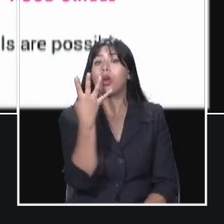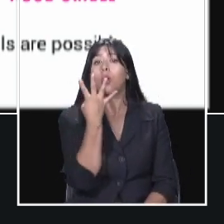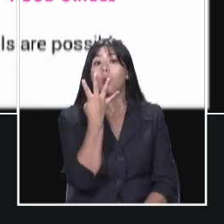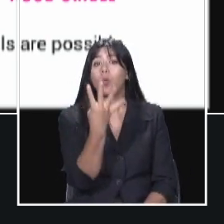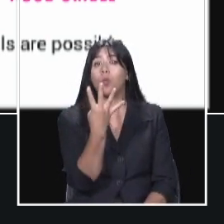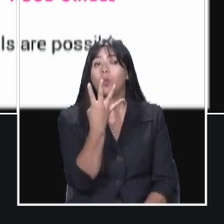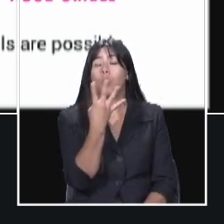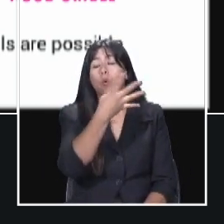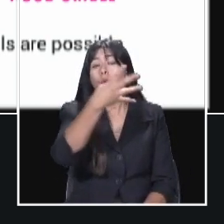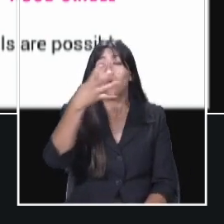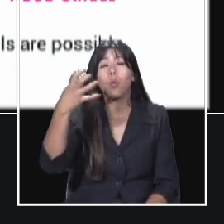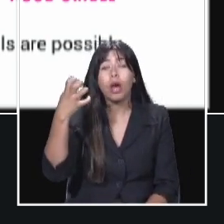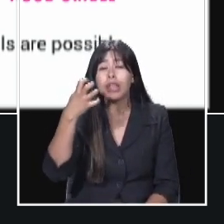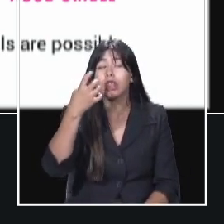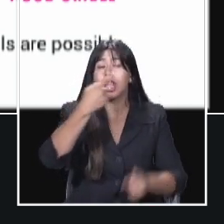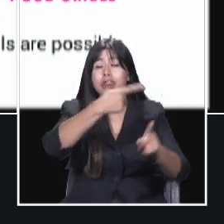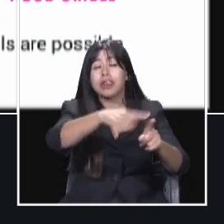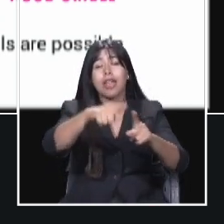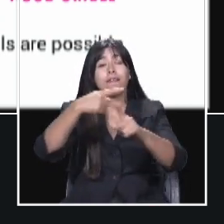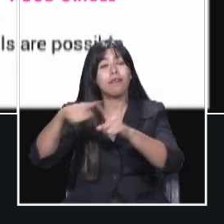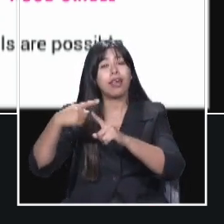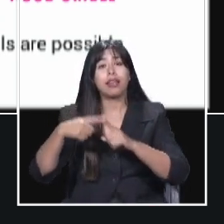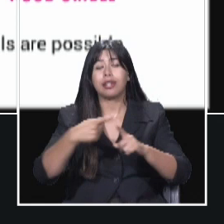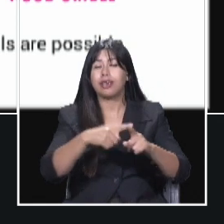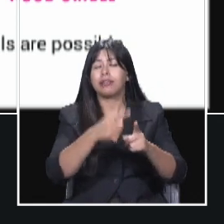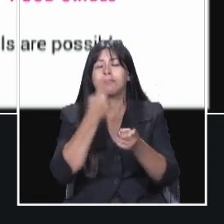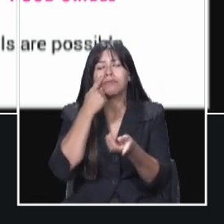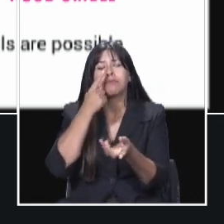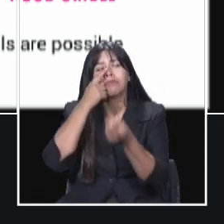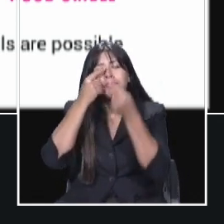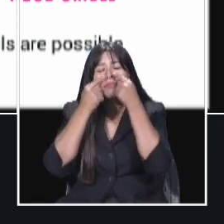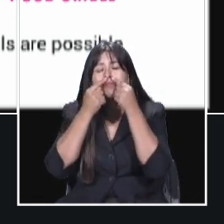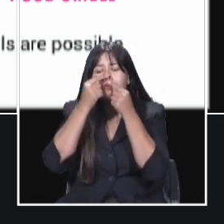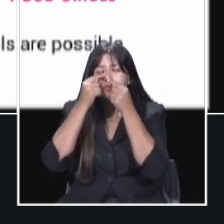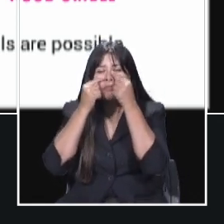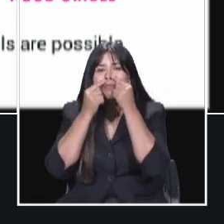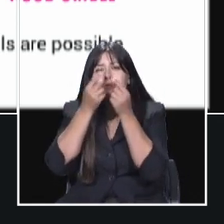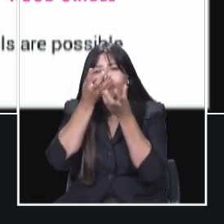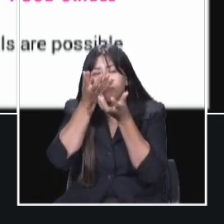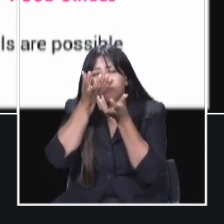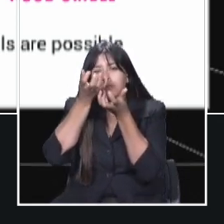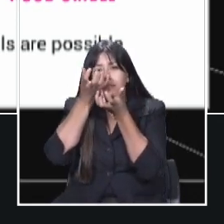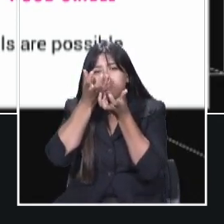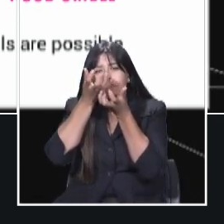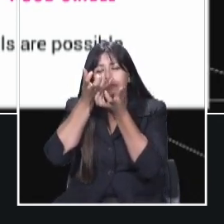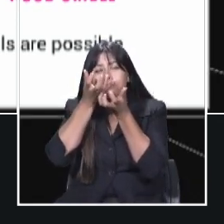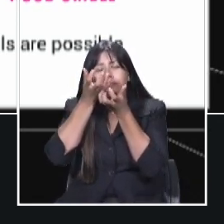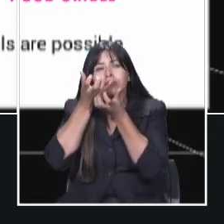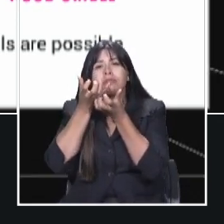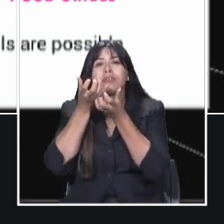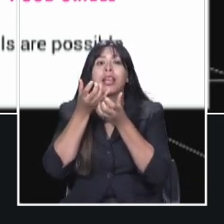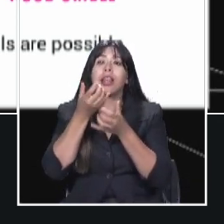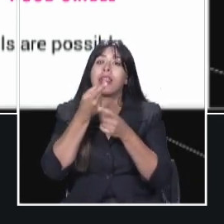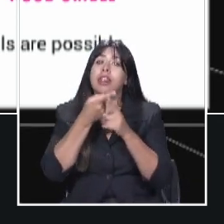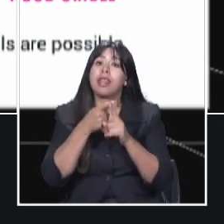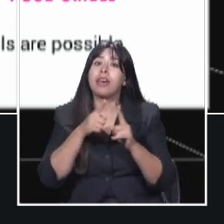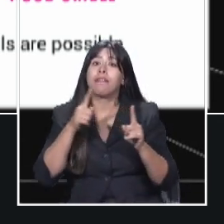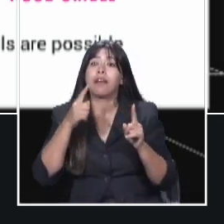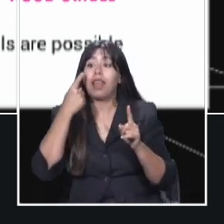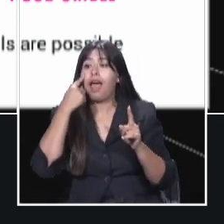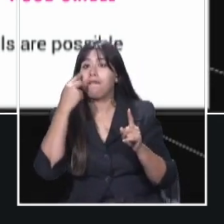Again, 400 different base states in comparison to what you get from vision, which is